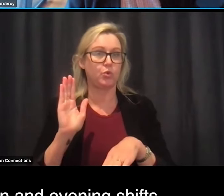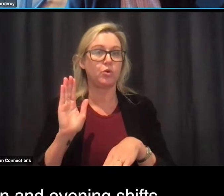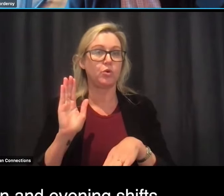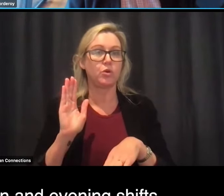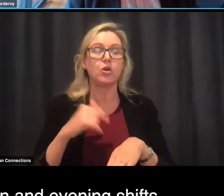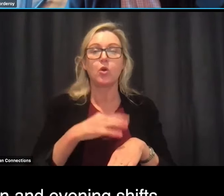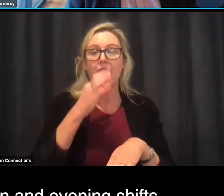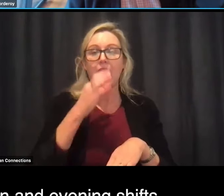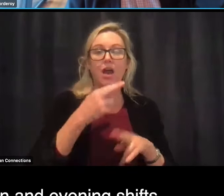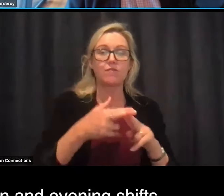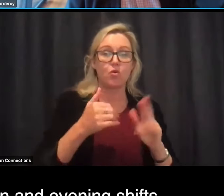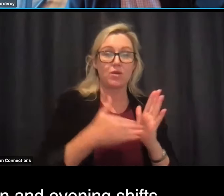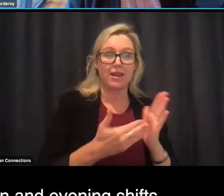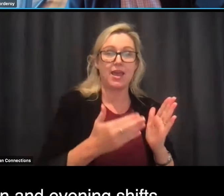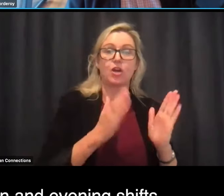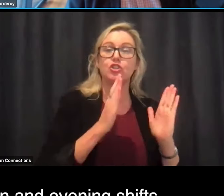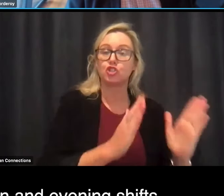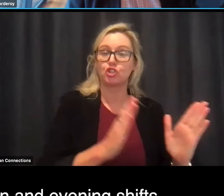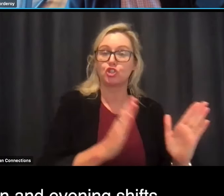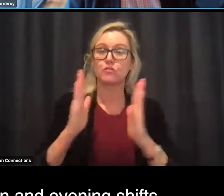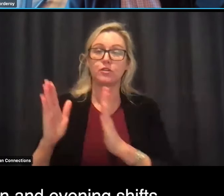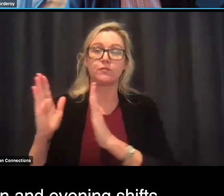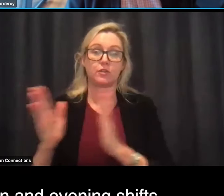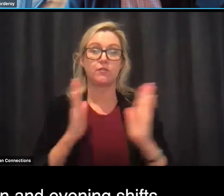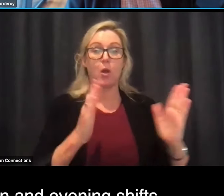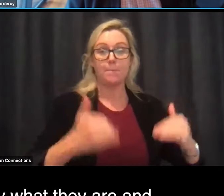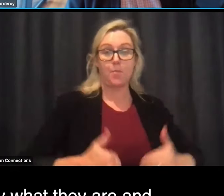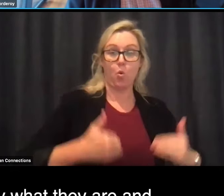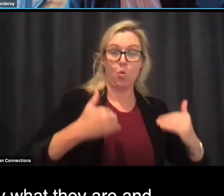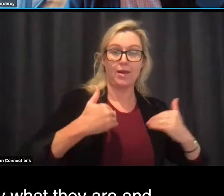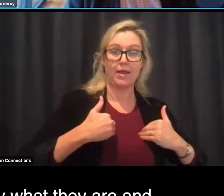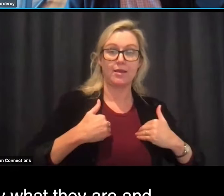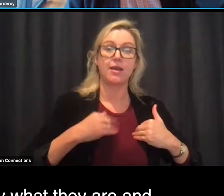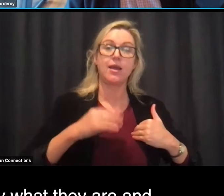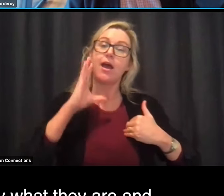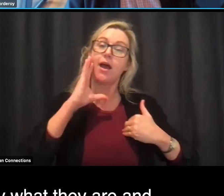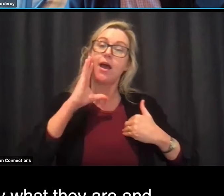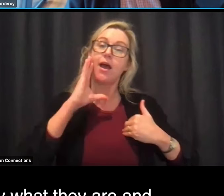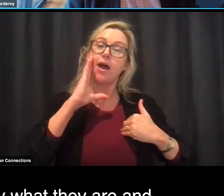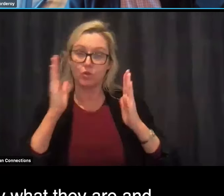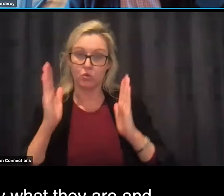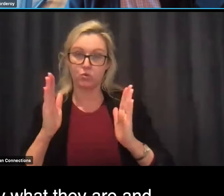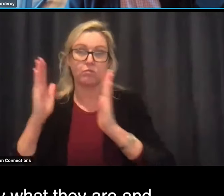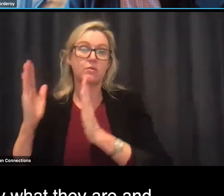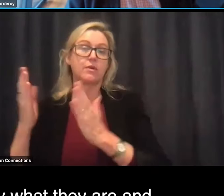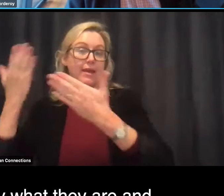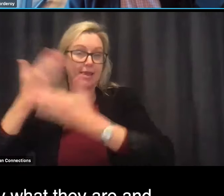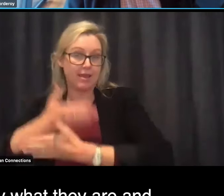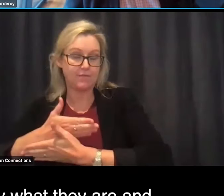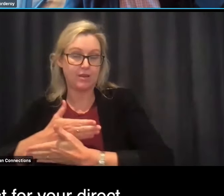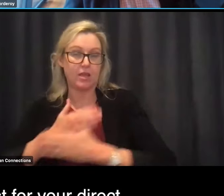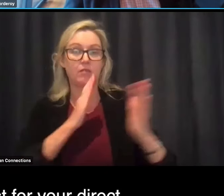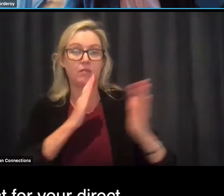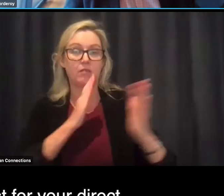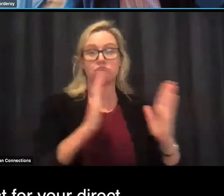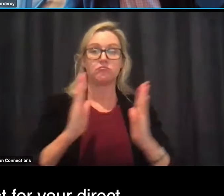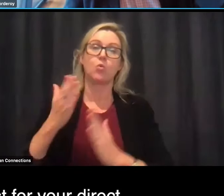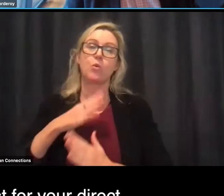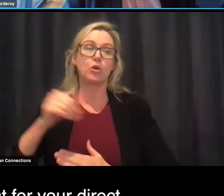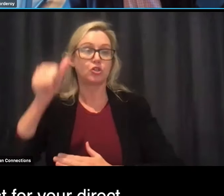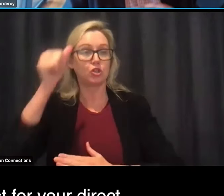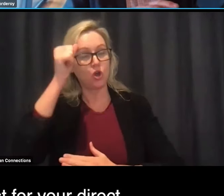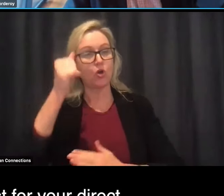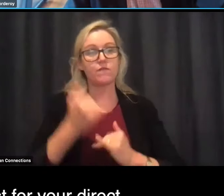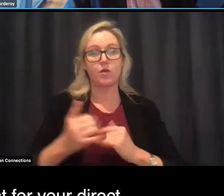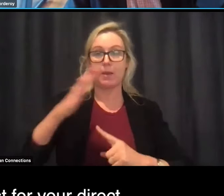for the morning, afternoon and evening shifts. So we want to understand exactly what they are, and it's important